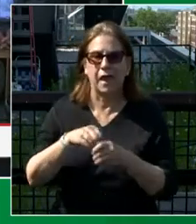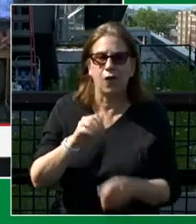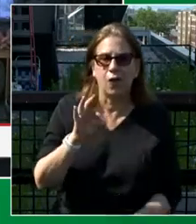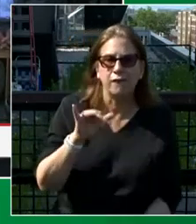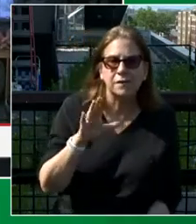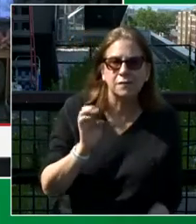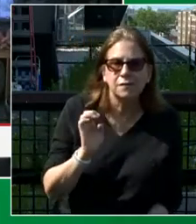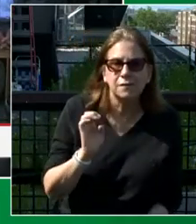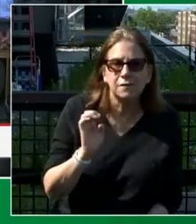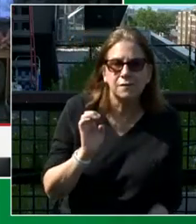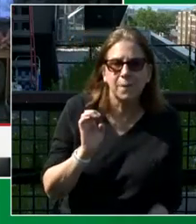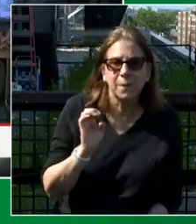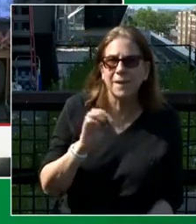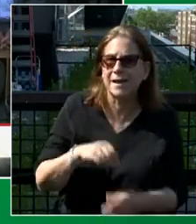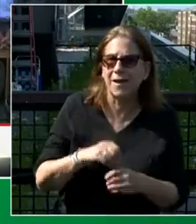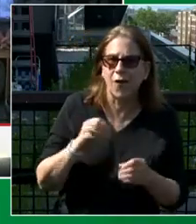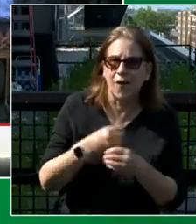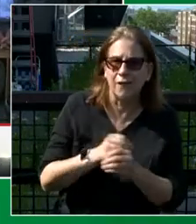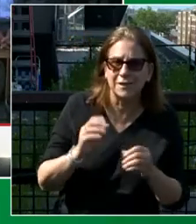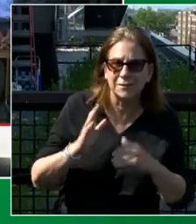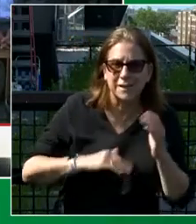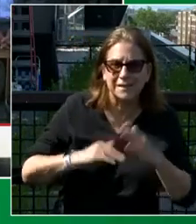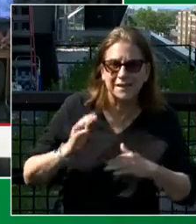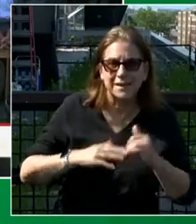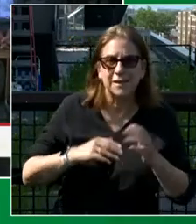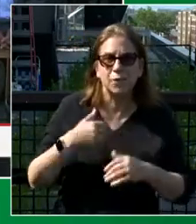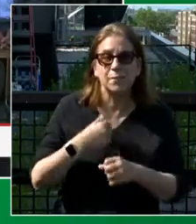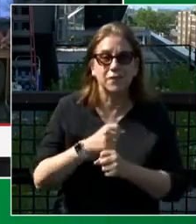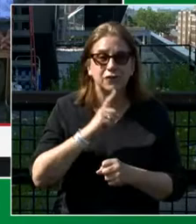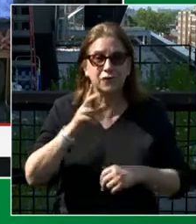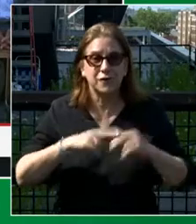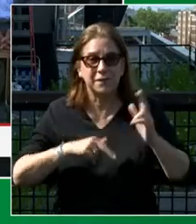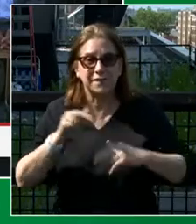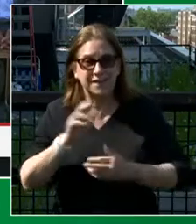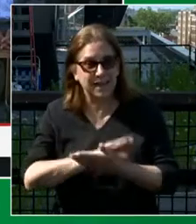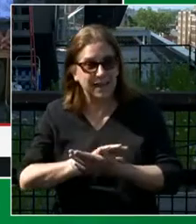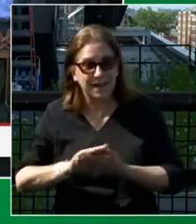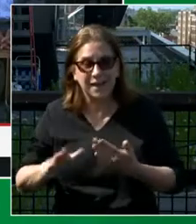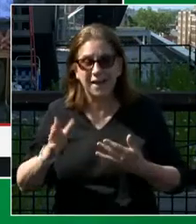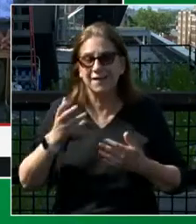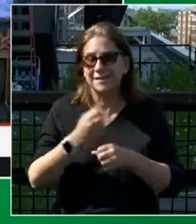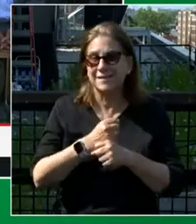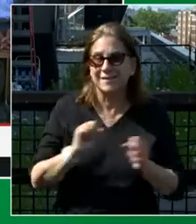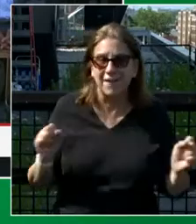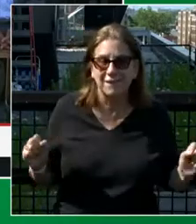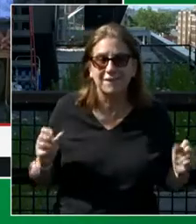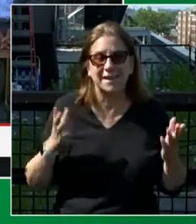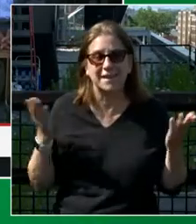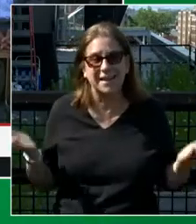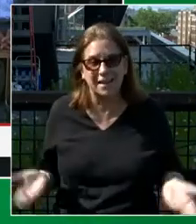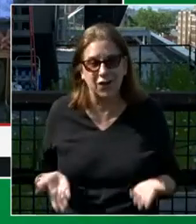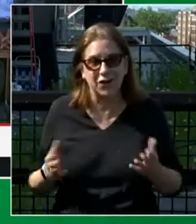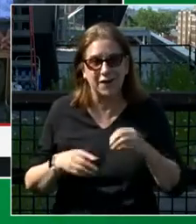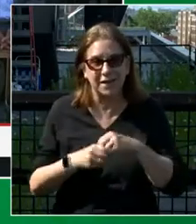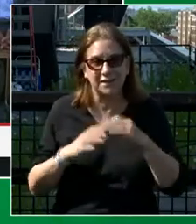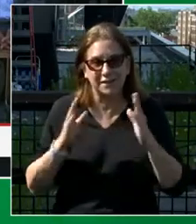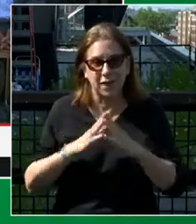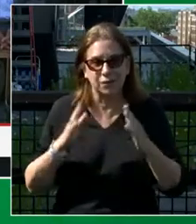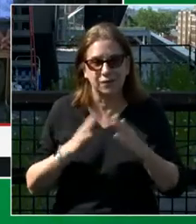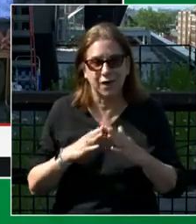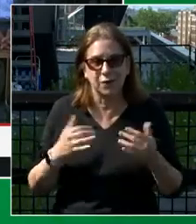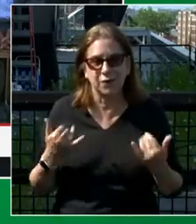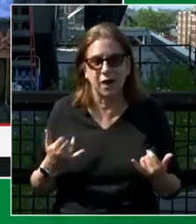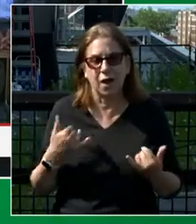buildings safe, keeping them clean, and making sure that protocols were in place. But now we want others to come back as